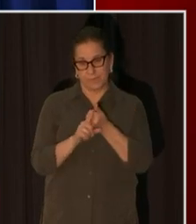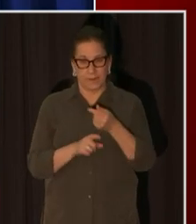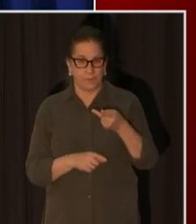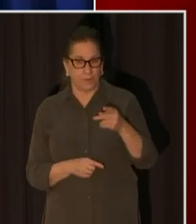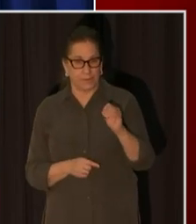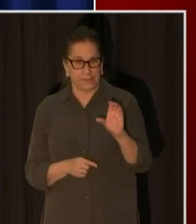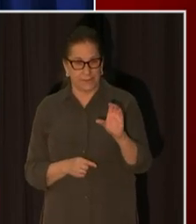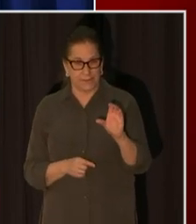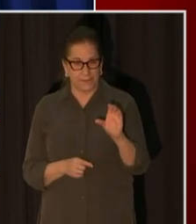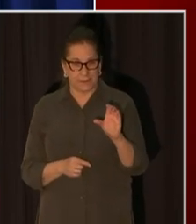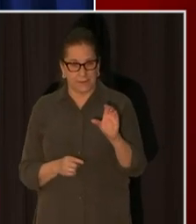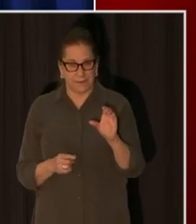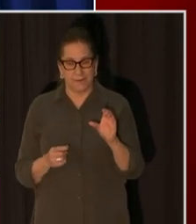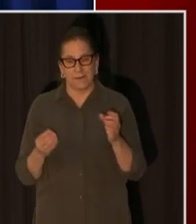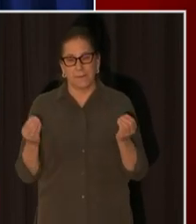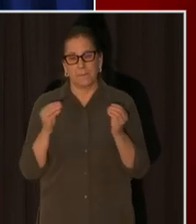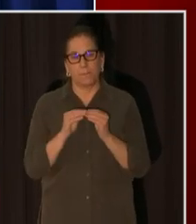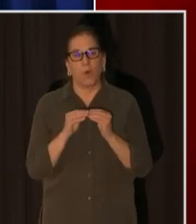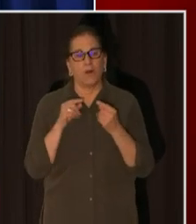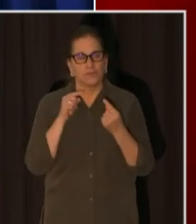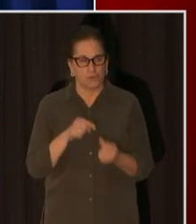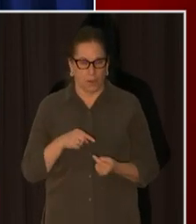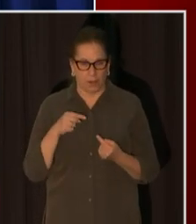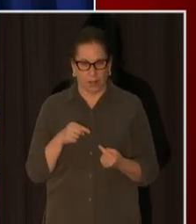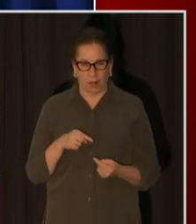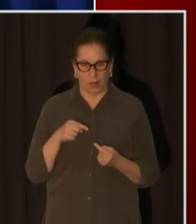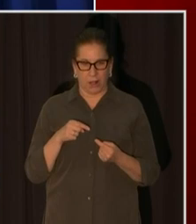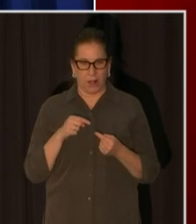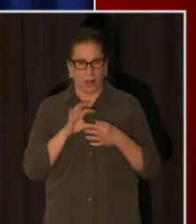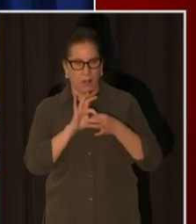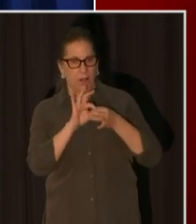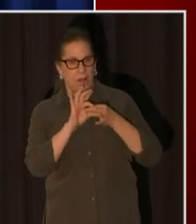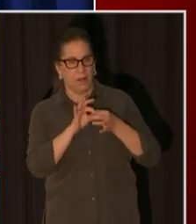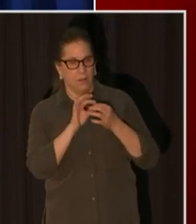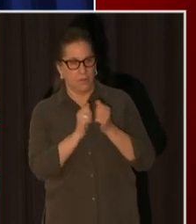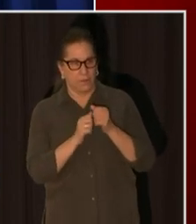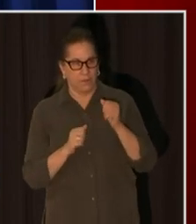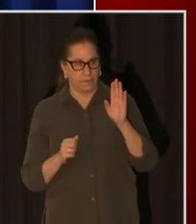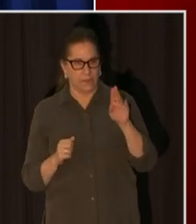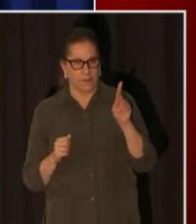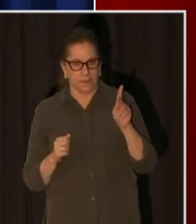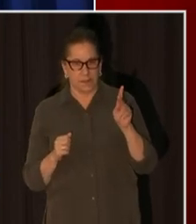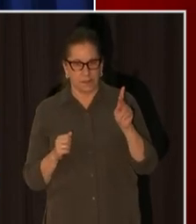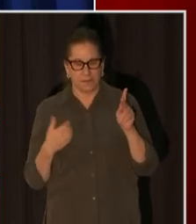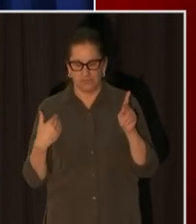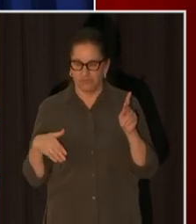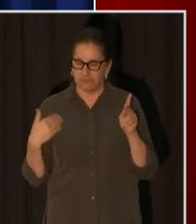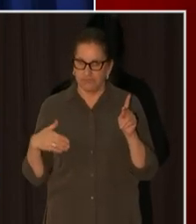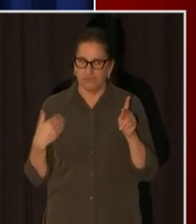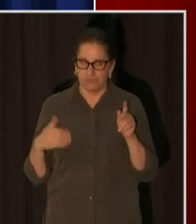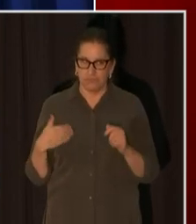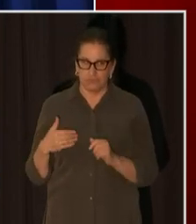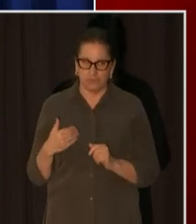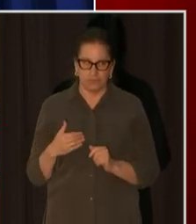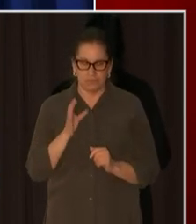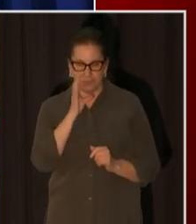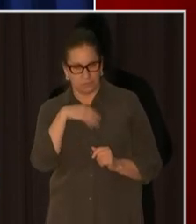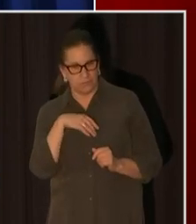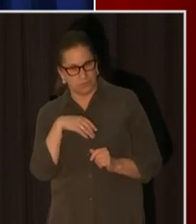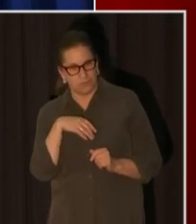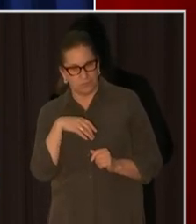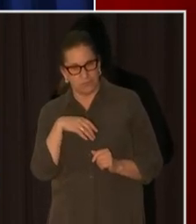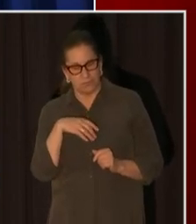PUA. Lisa, can you hear us? Yes, I can hear. Thank you so much. Thank you for this. This panel is really